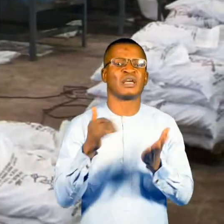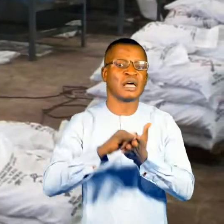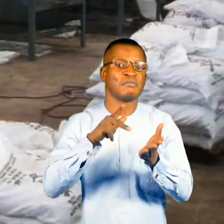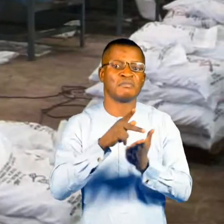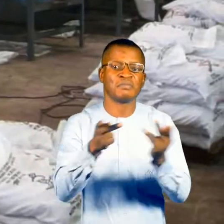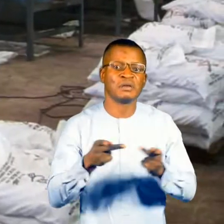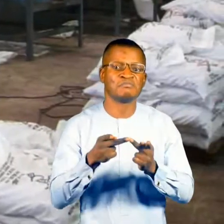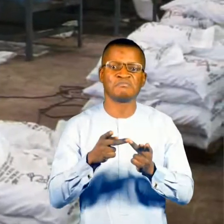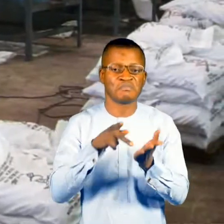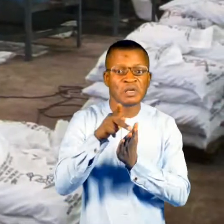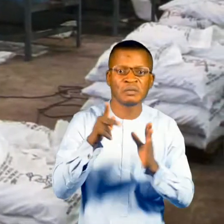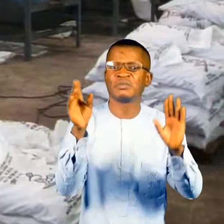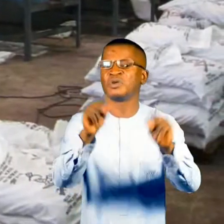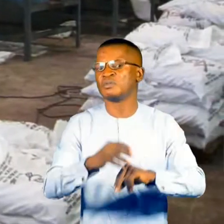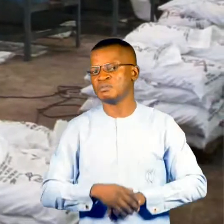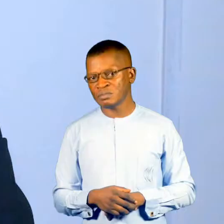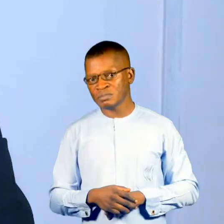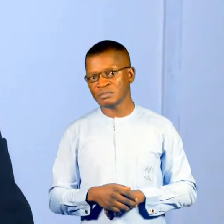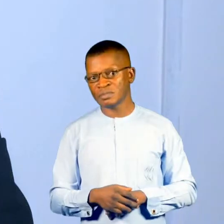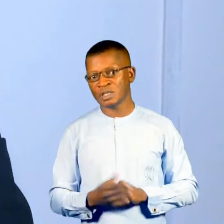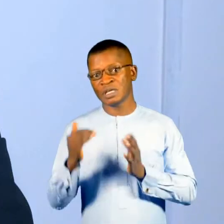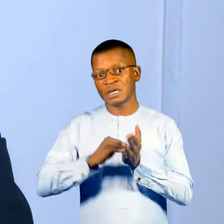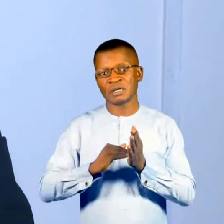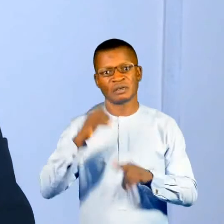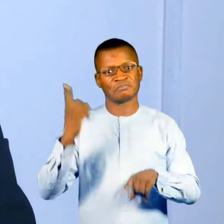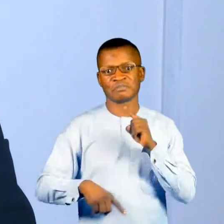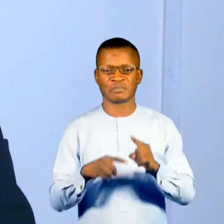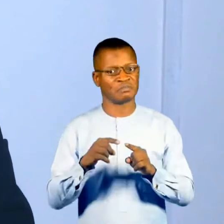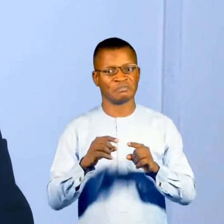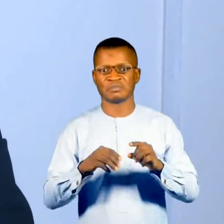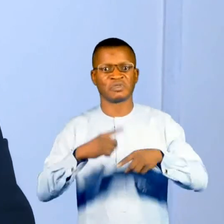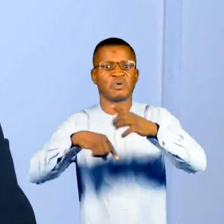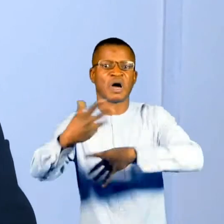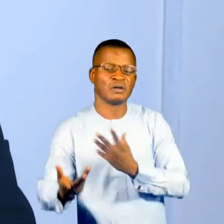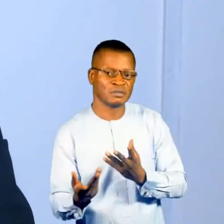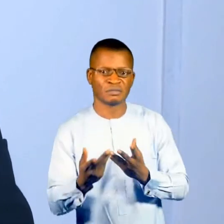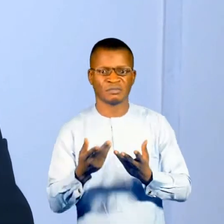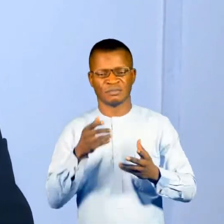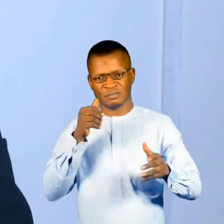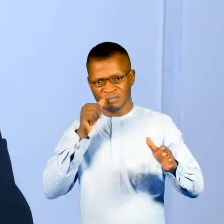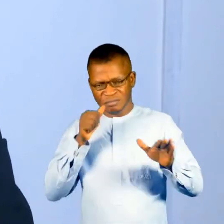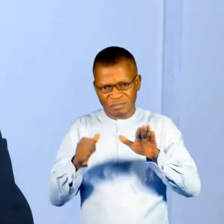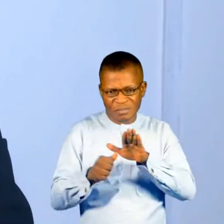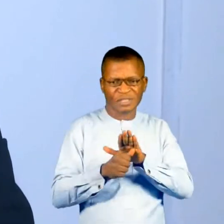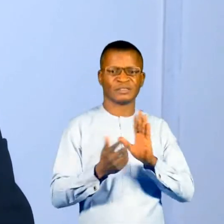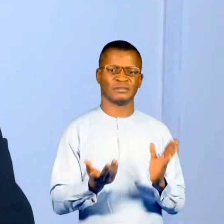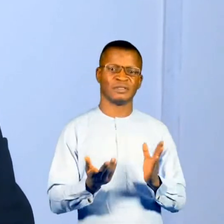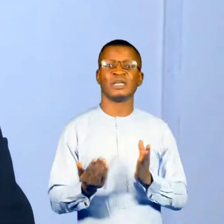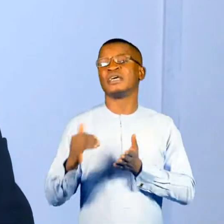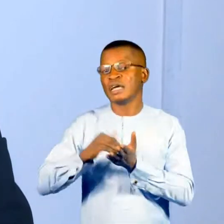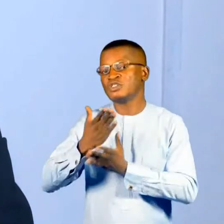factories, they are not well paid, if at all they are paid at all. And again, they can't move. Their movement is restricted. All these are internal